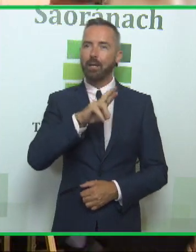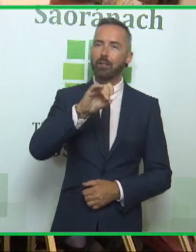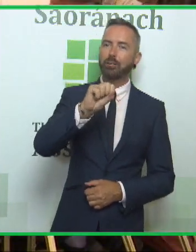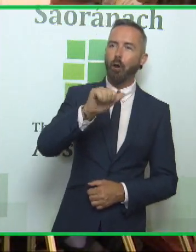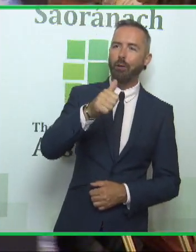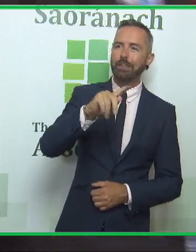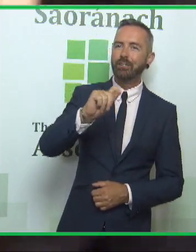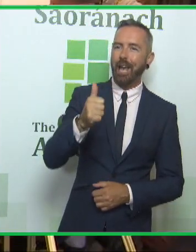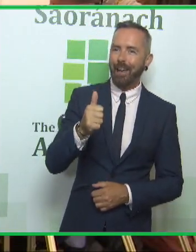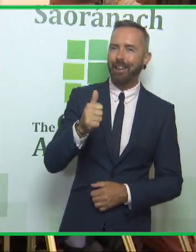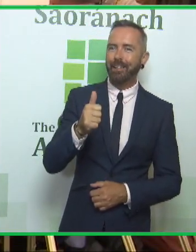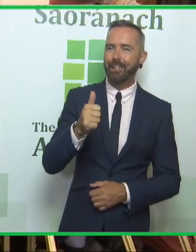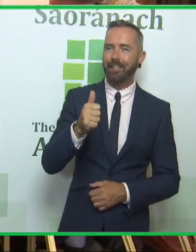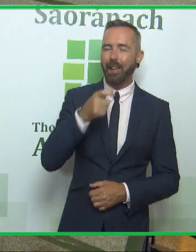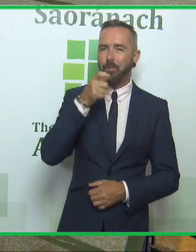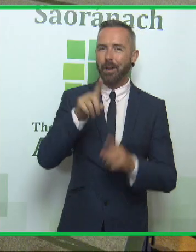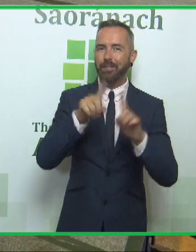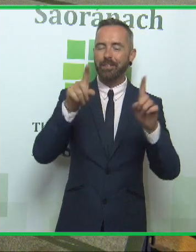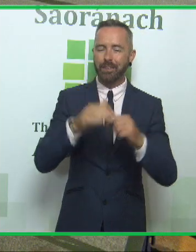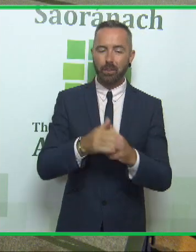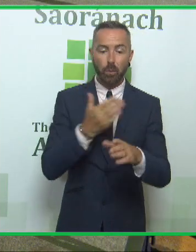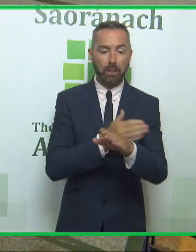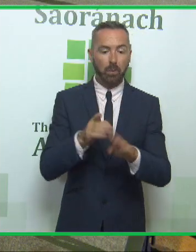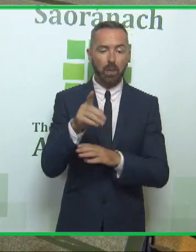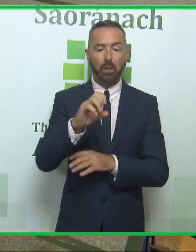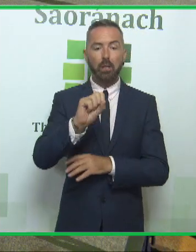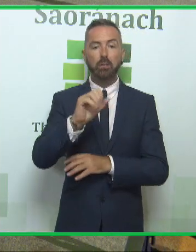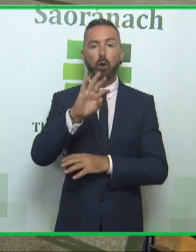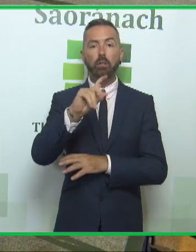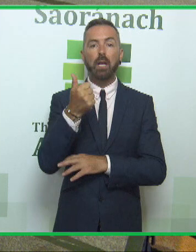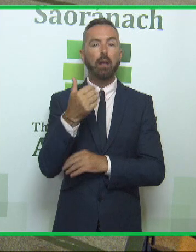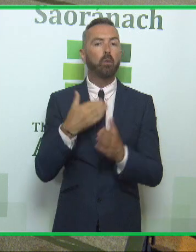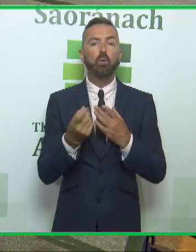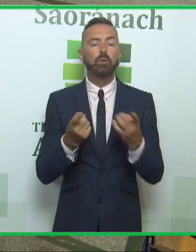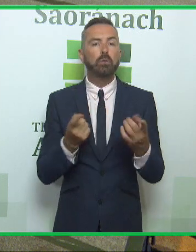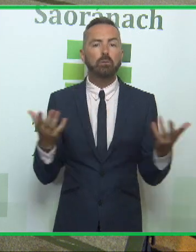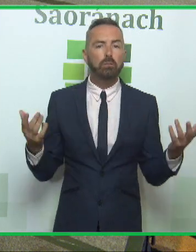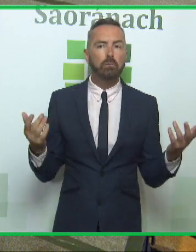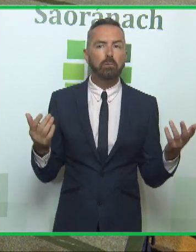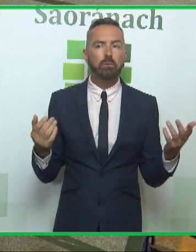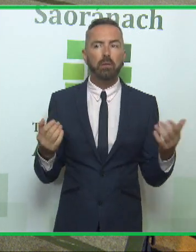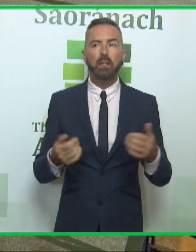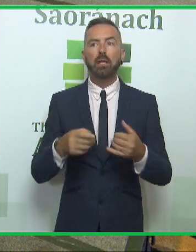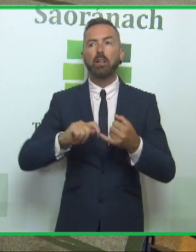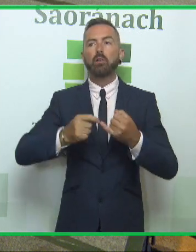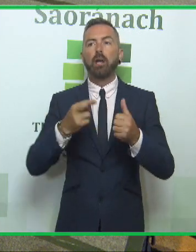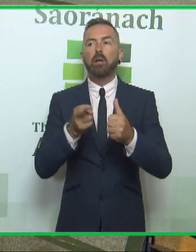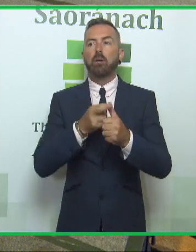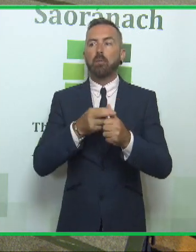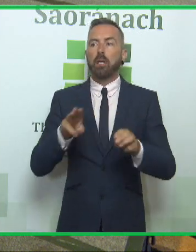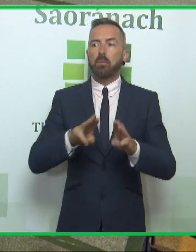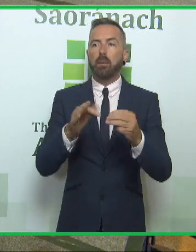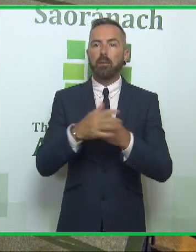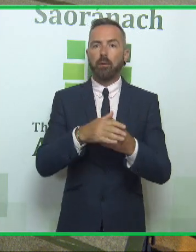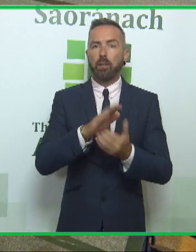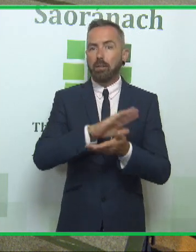Let's begin with you because Soilse, what it does, it's even preparing people for the